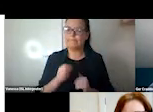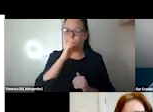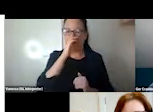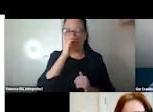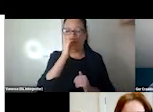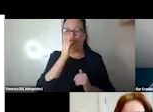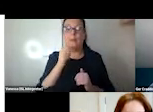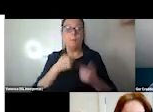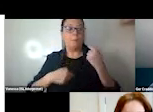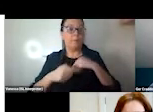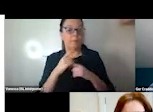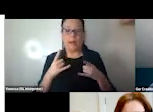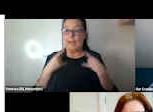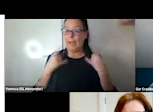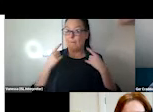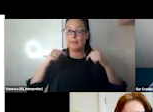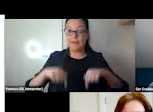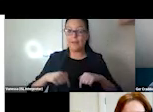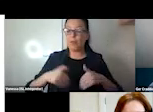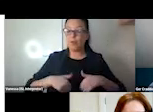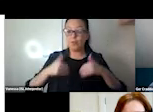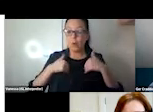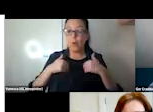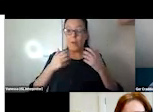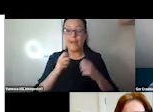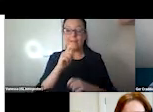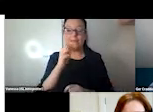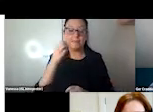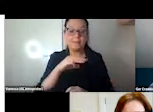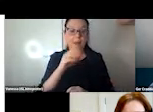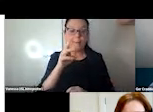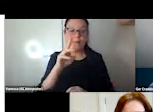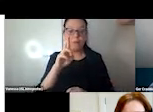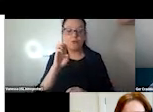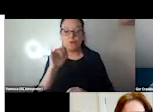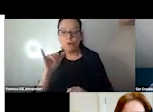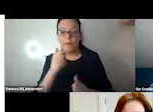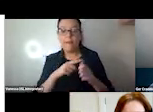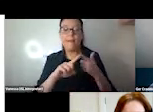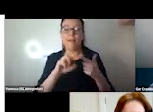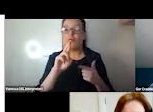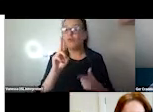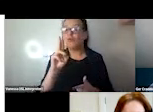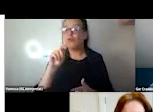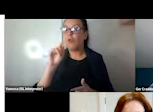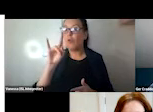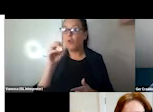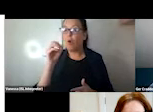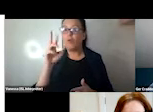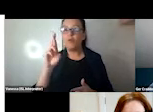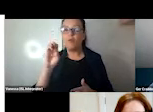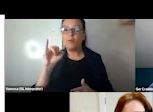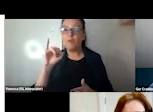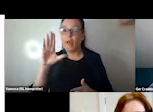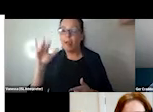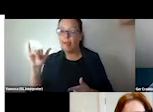morning. As I said, Tom Gray, we've Ruth O'Reilly, we've Paddy Healy and Gary Carney, who are in the background this morning. We'll